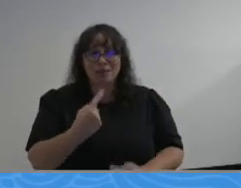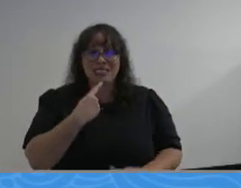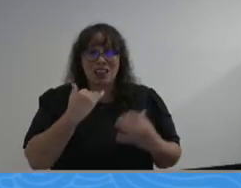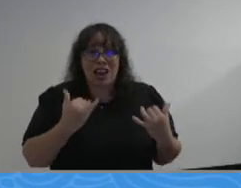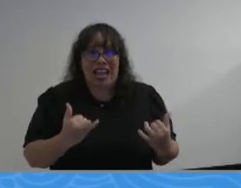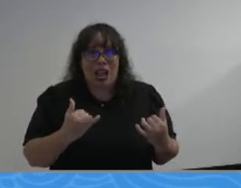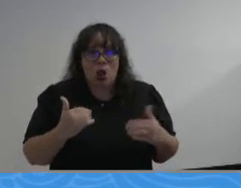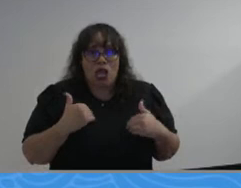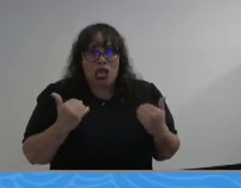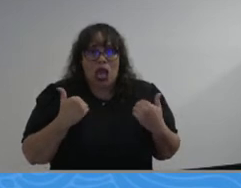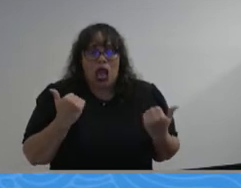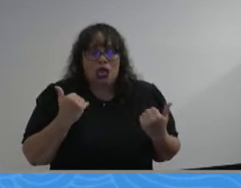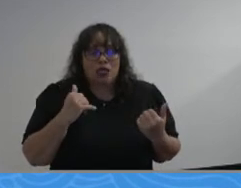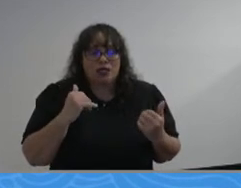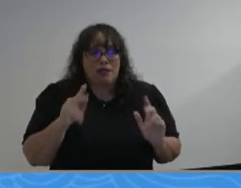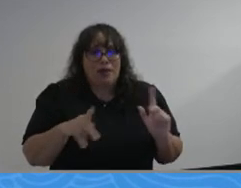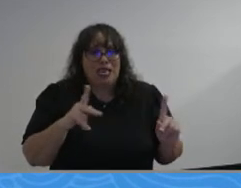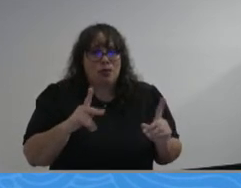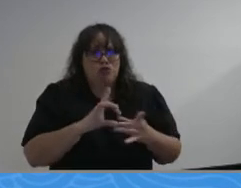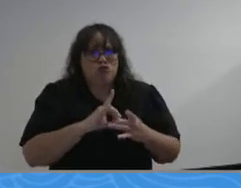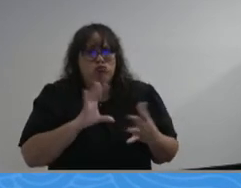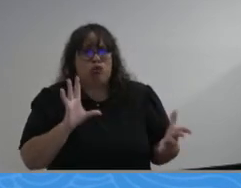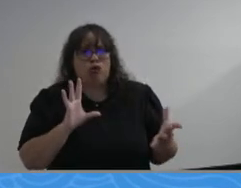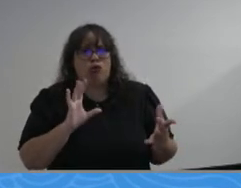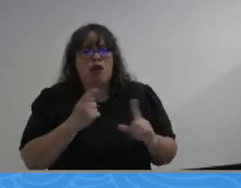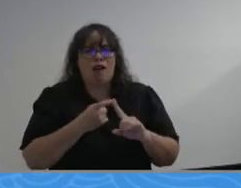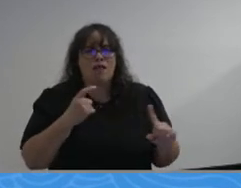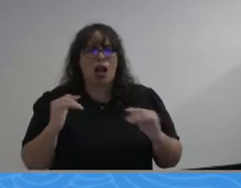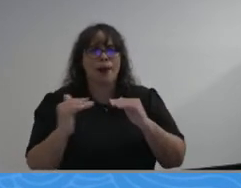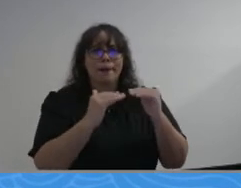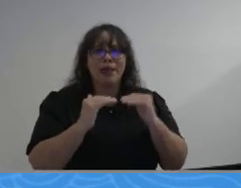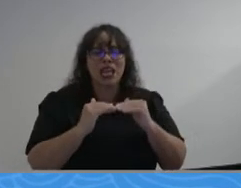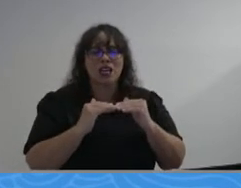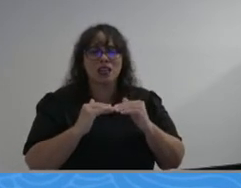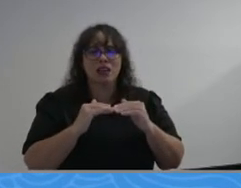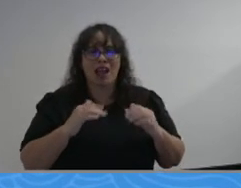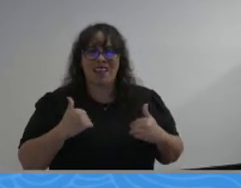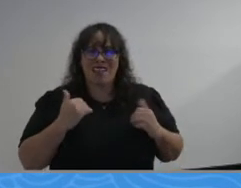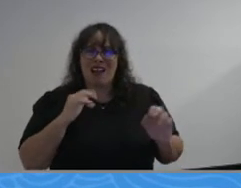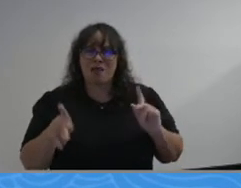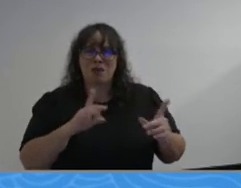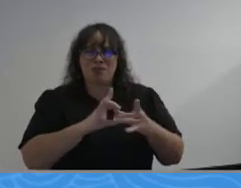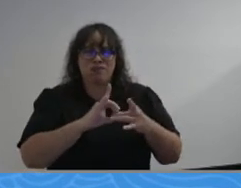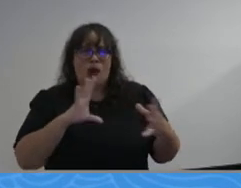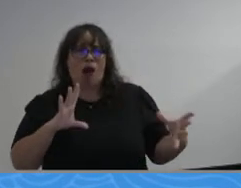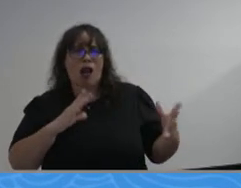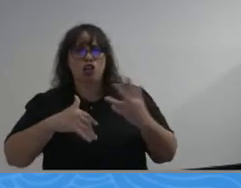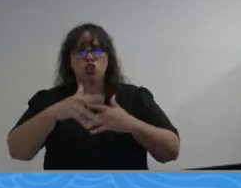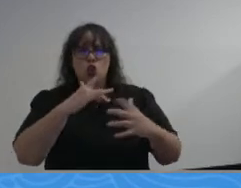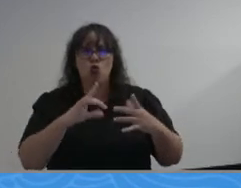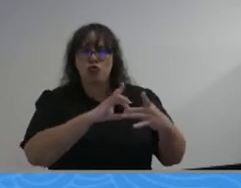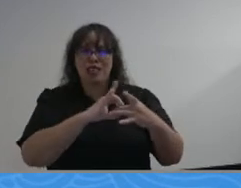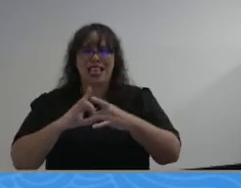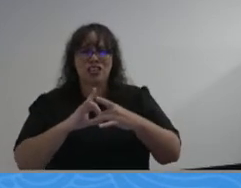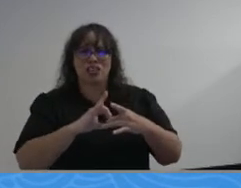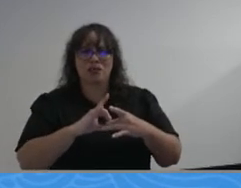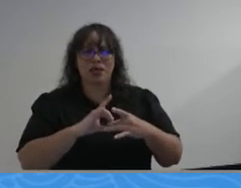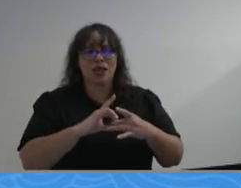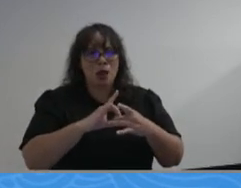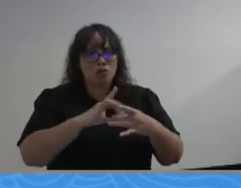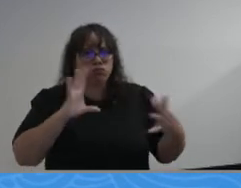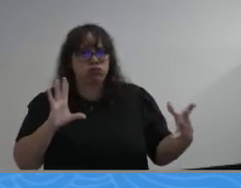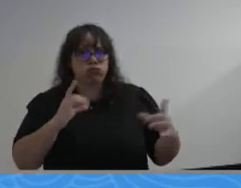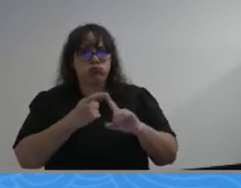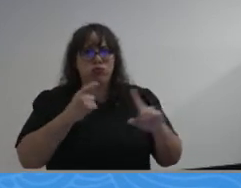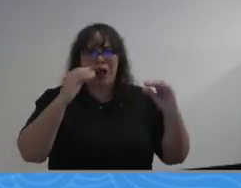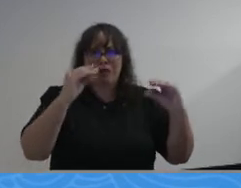been disconnected from their peers. Our young people have been disconnected from their social relationships. Our young people have been disconnected from their teachers and counselors, the